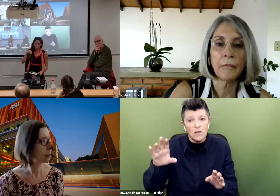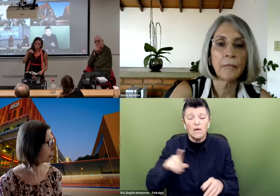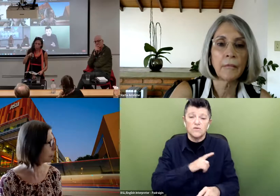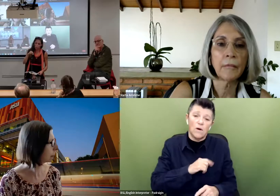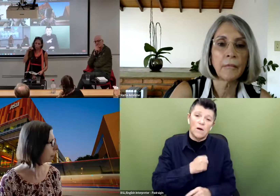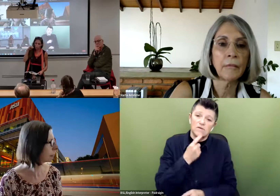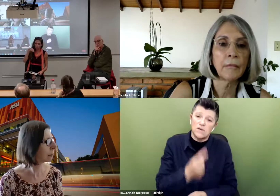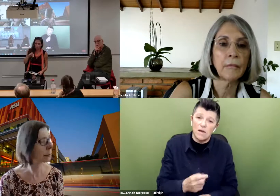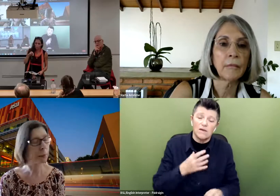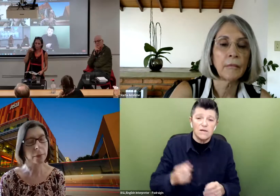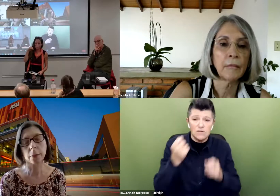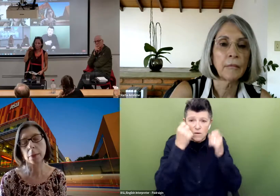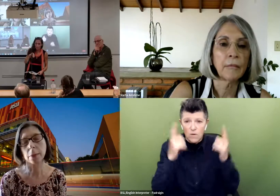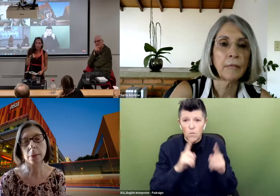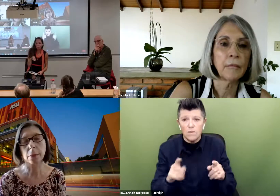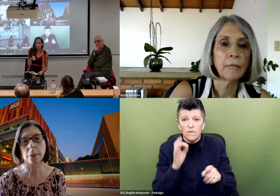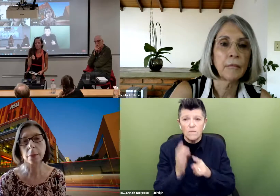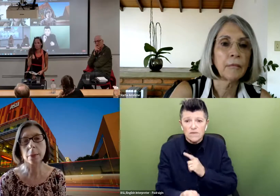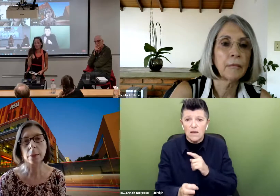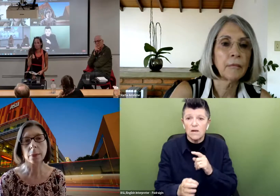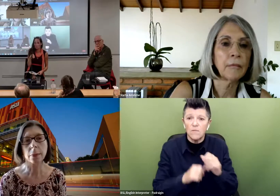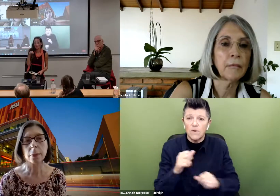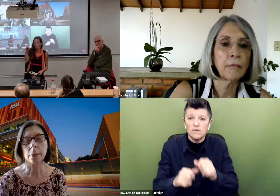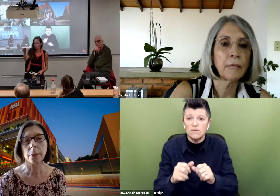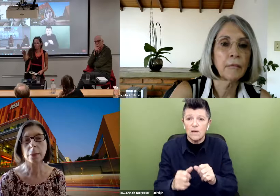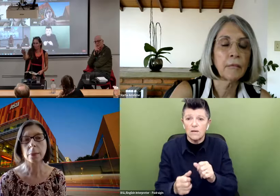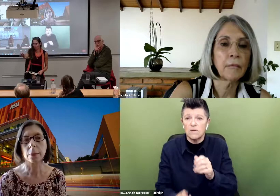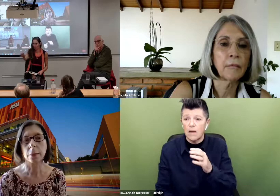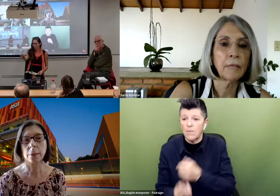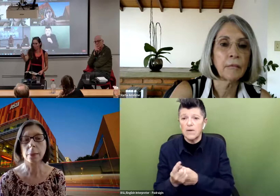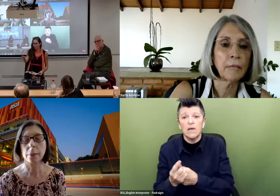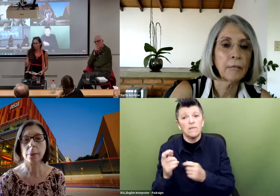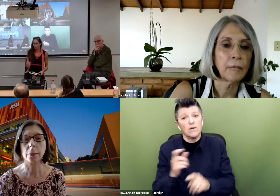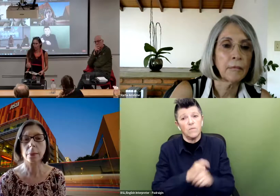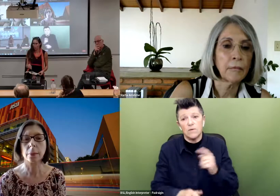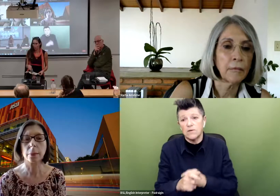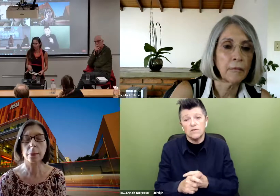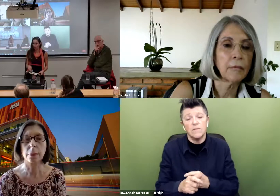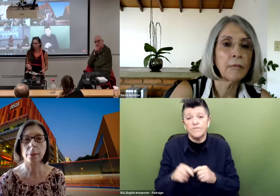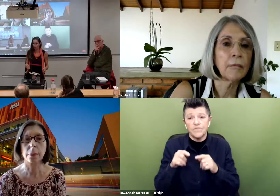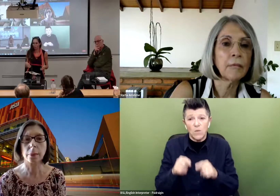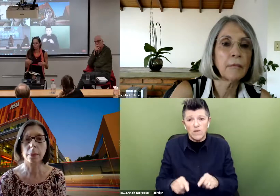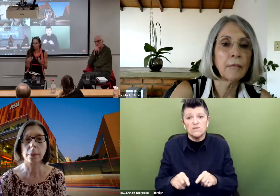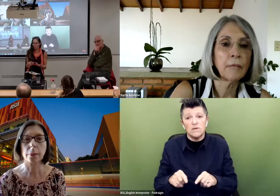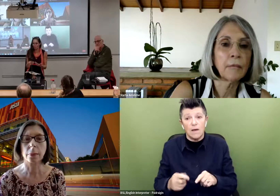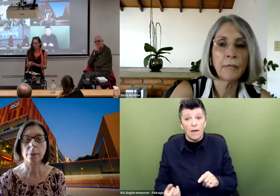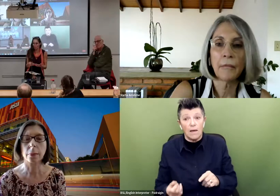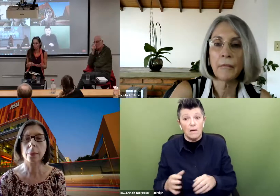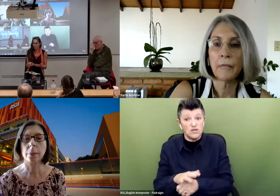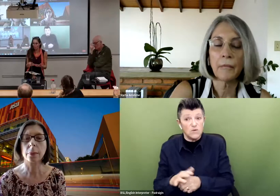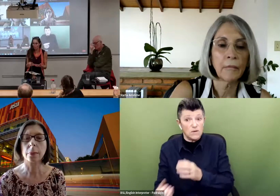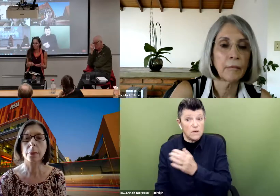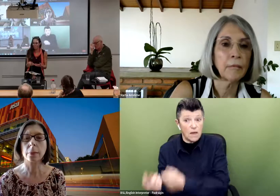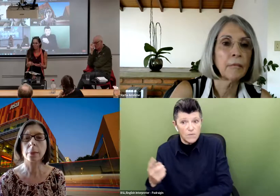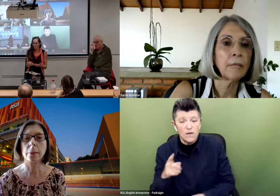are the particular processes that take place in the communities where these kind of circumstances happen. And then when you introduce technologies